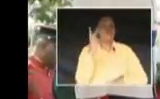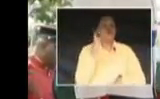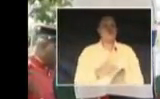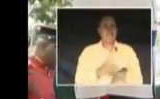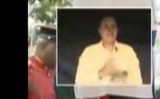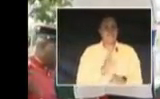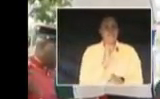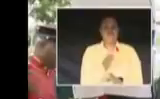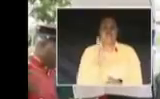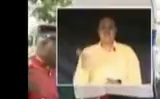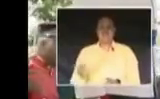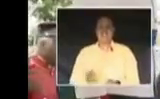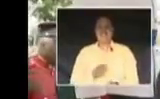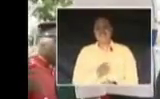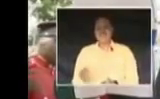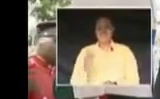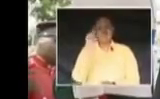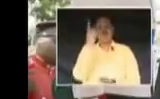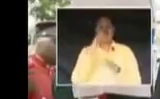helm of that regional body.